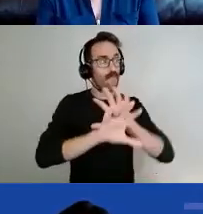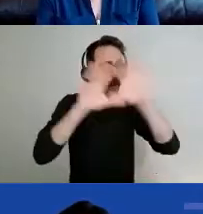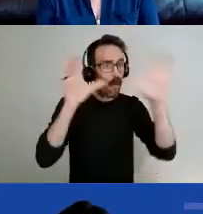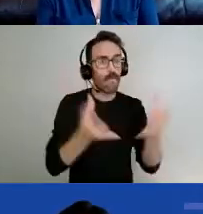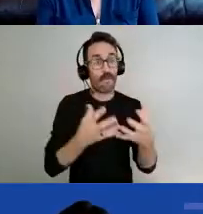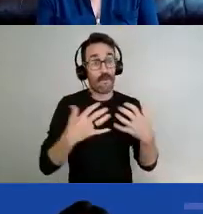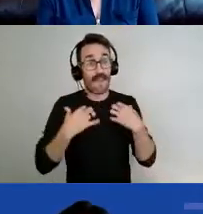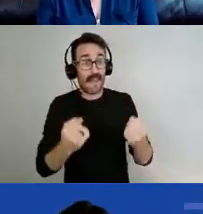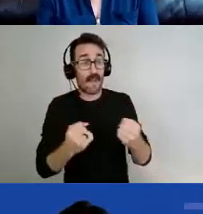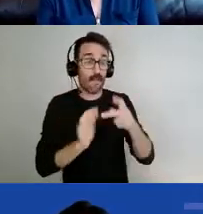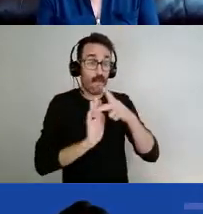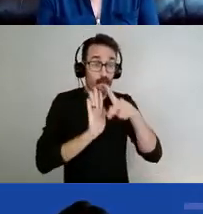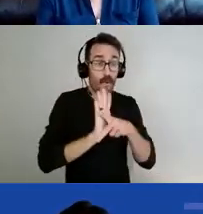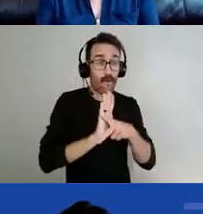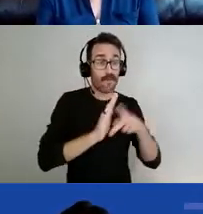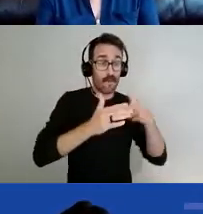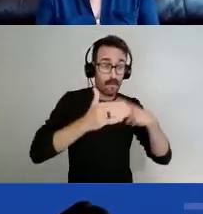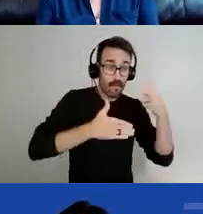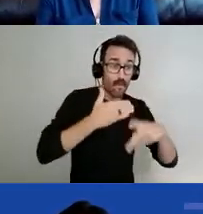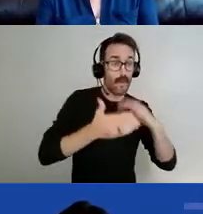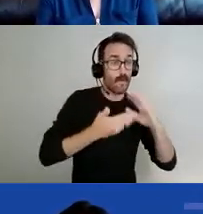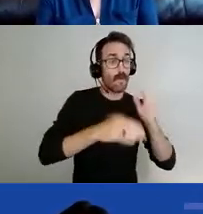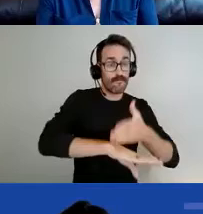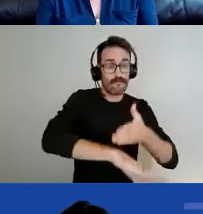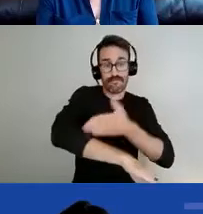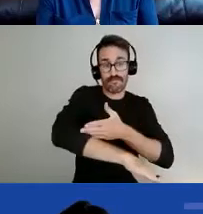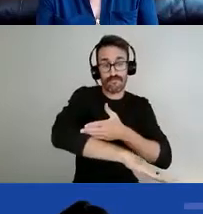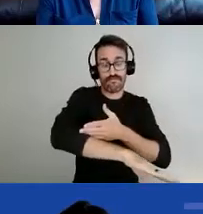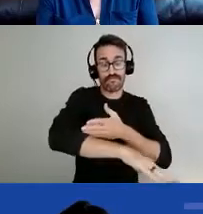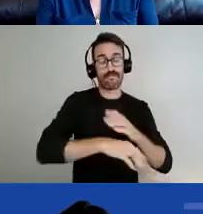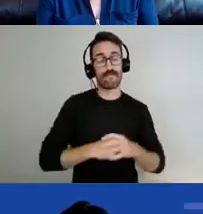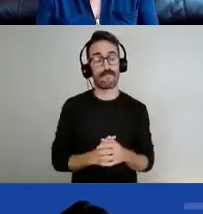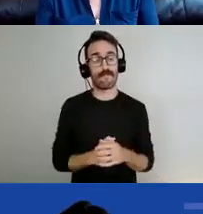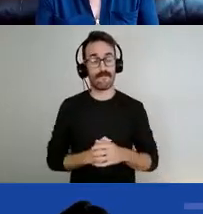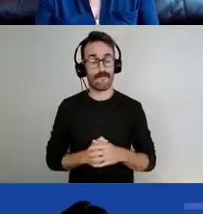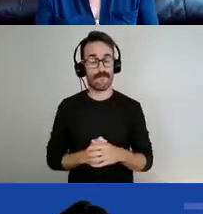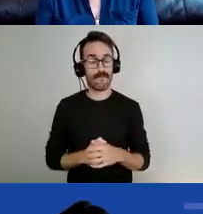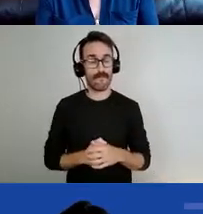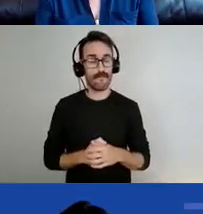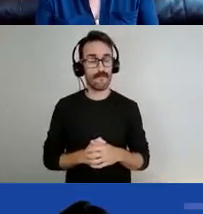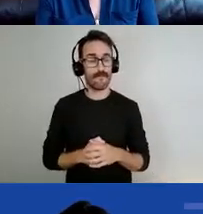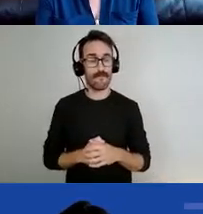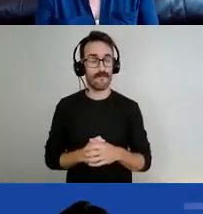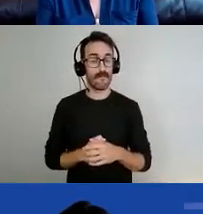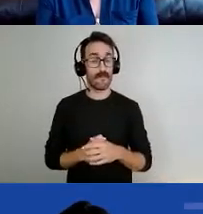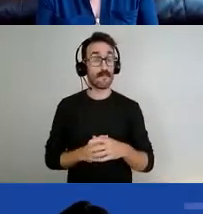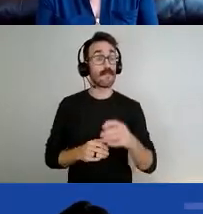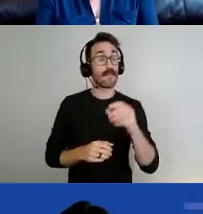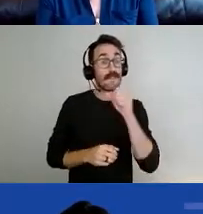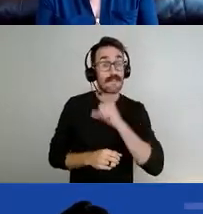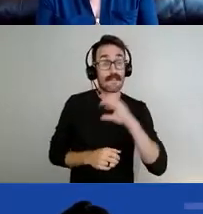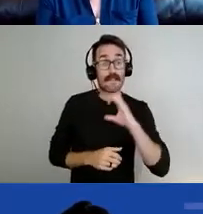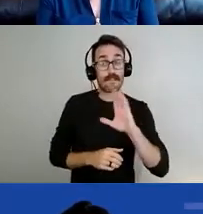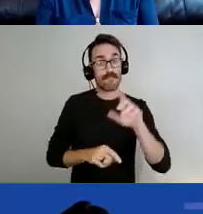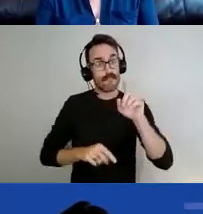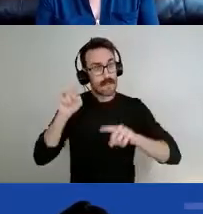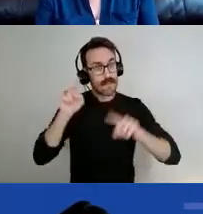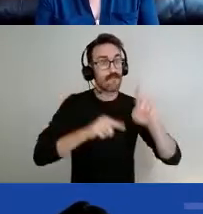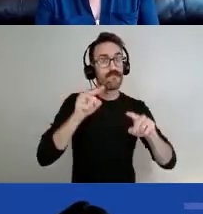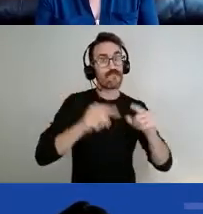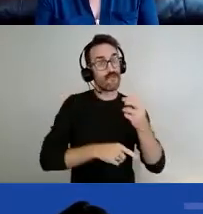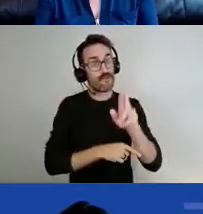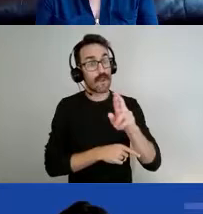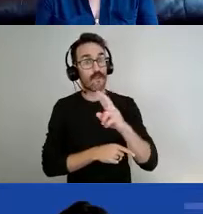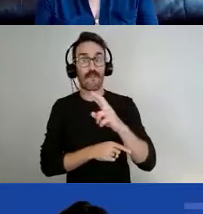policy, programs, and services for older adults with diverse gender and sexual identities.